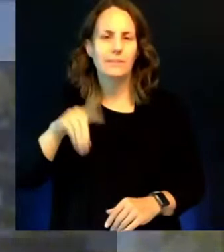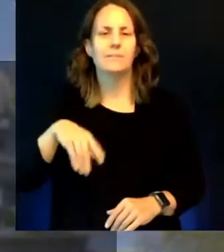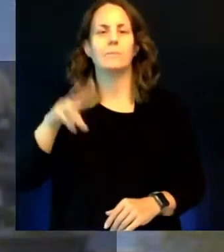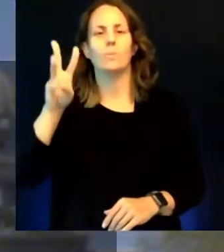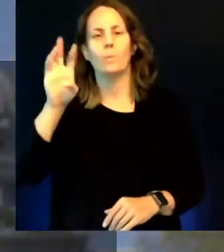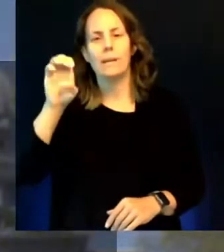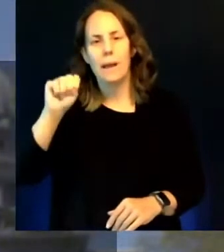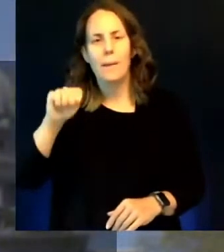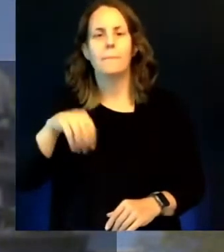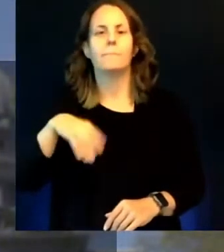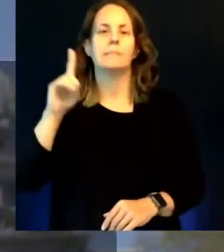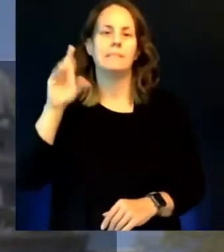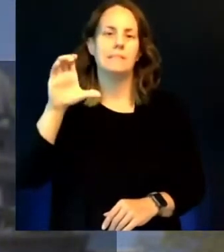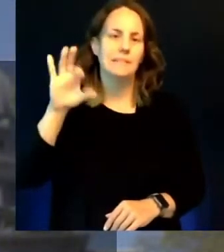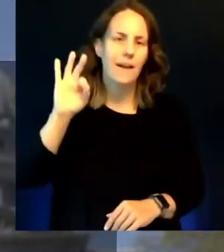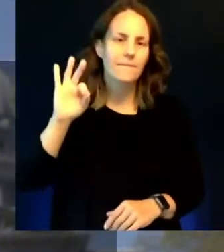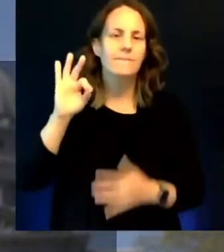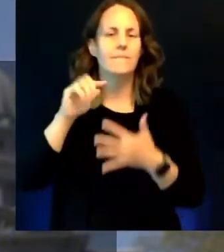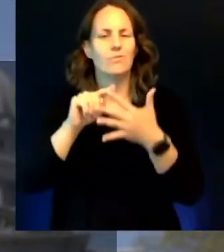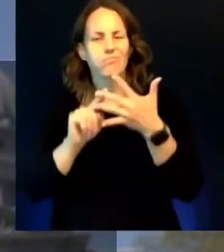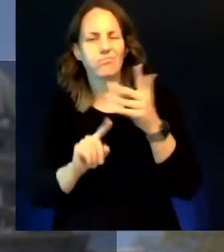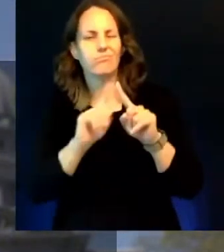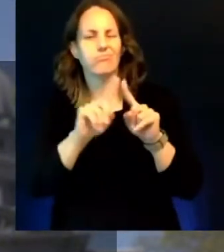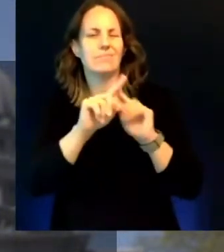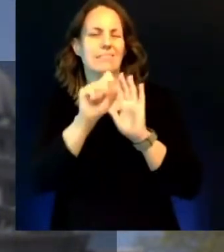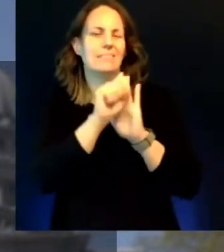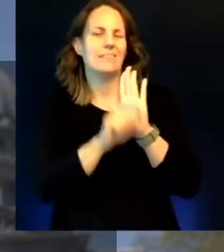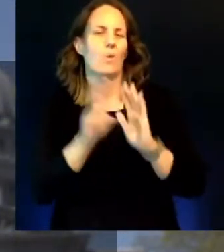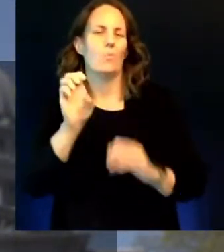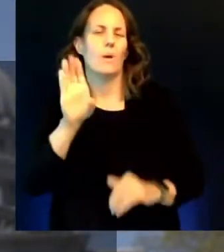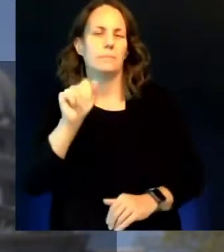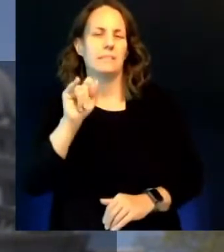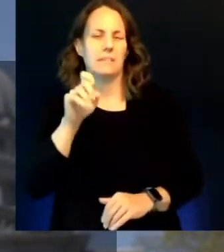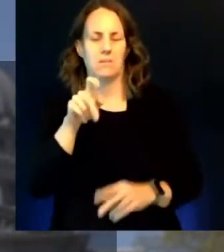Emergency Management. Be safe and have a great afternoon.